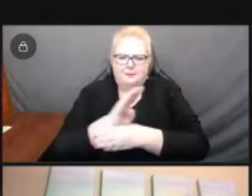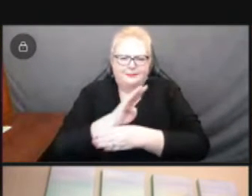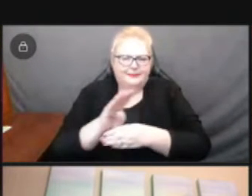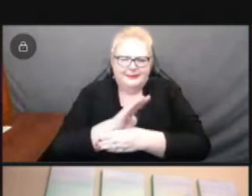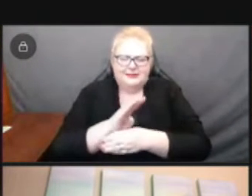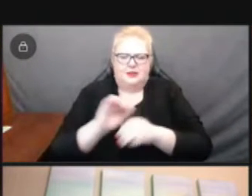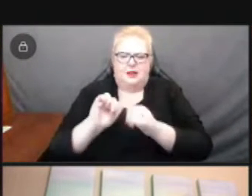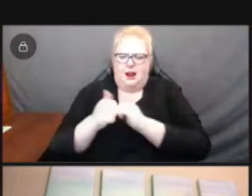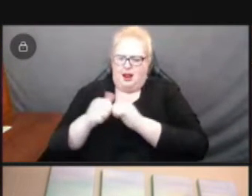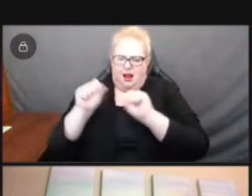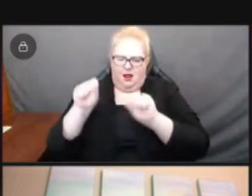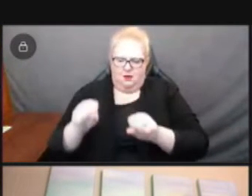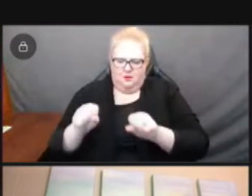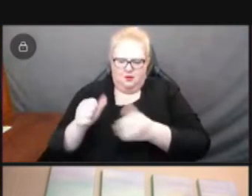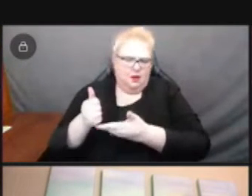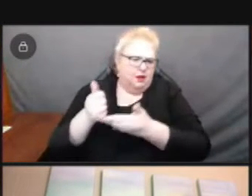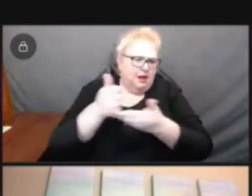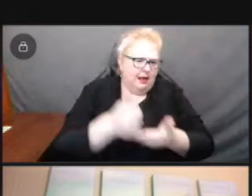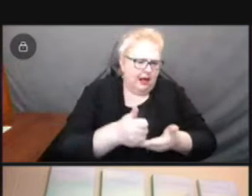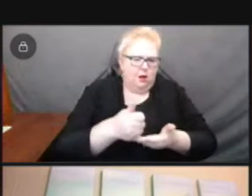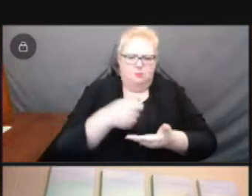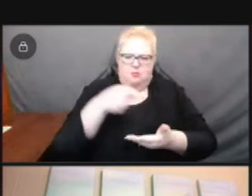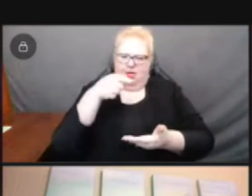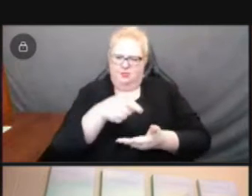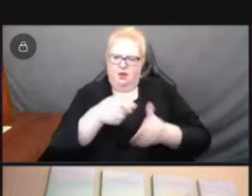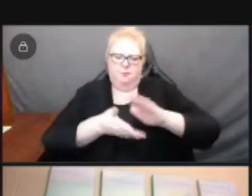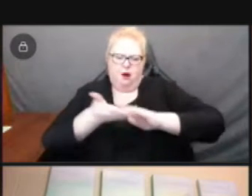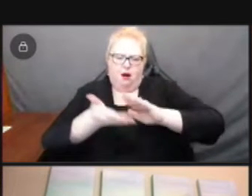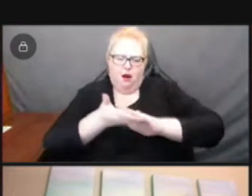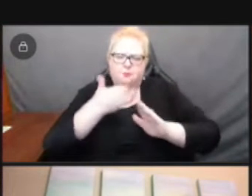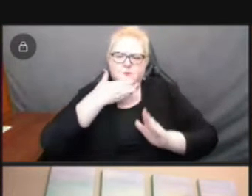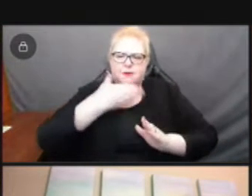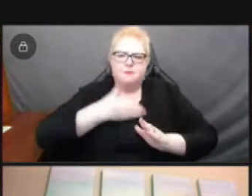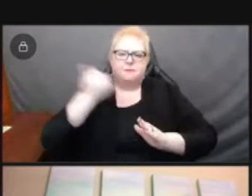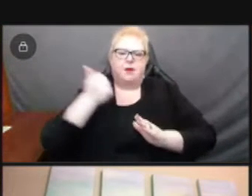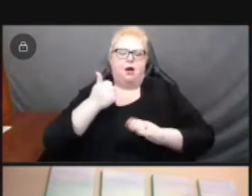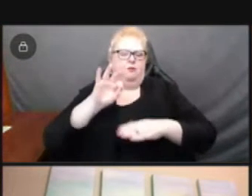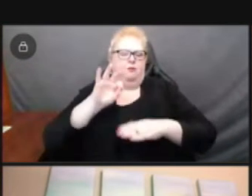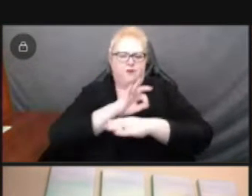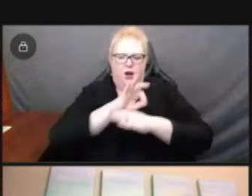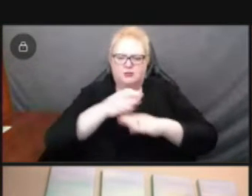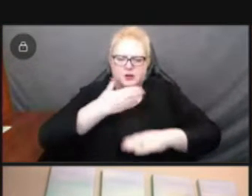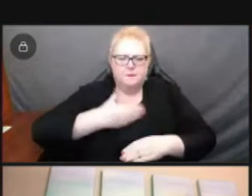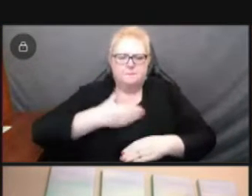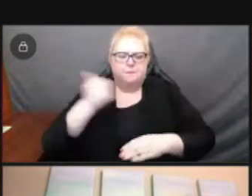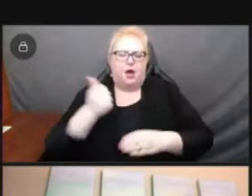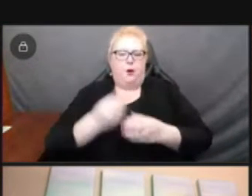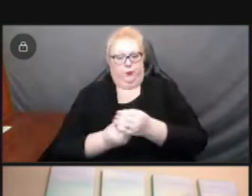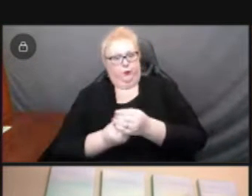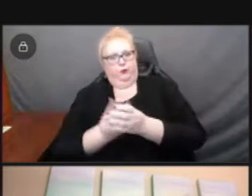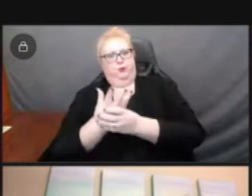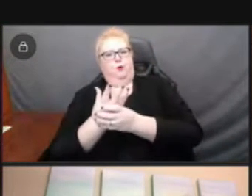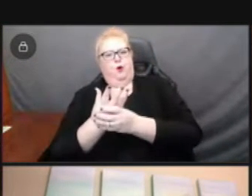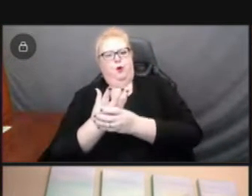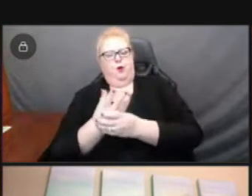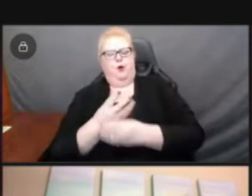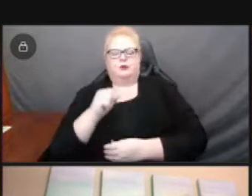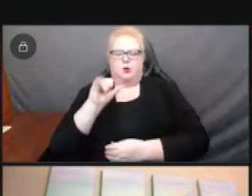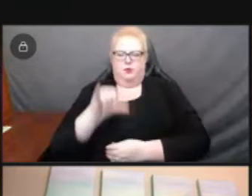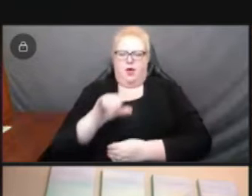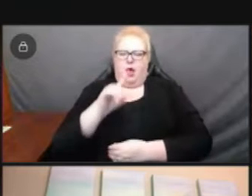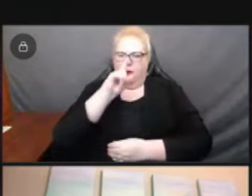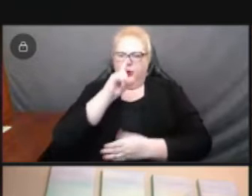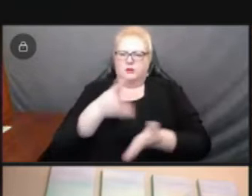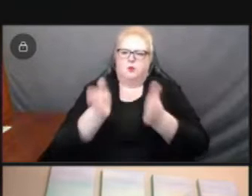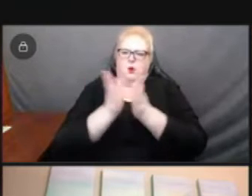their businesses operate better, grow and function better. So this was a request of the